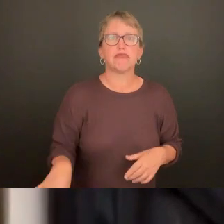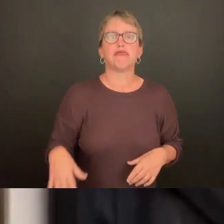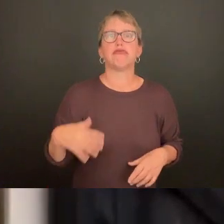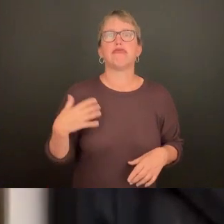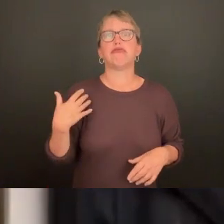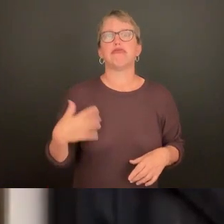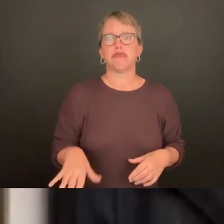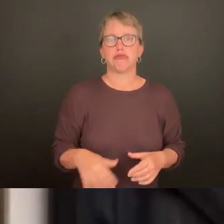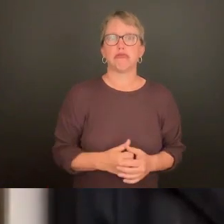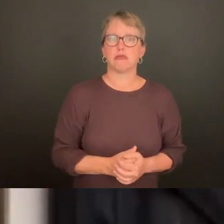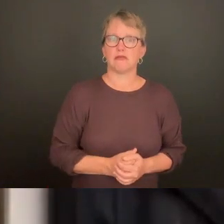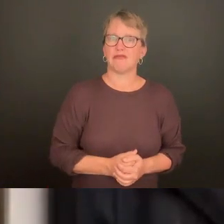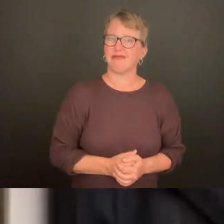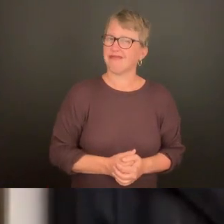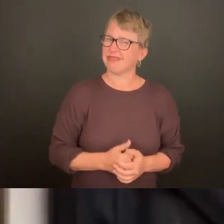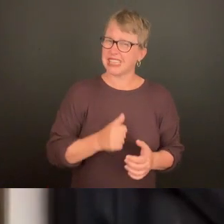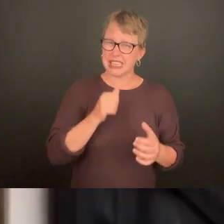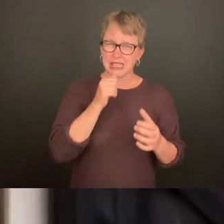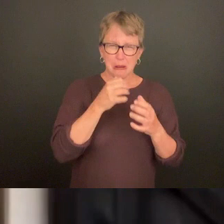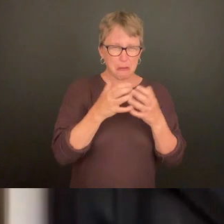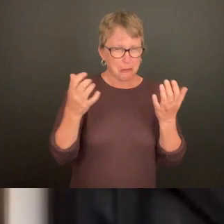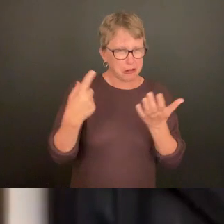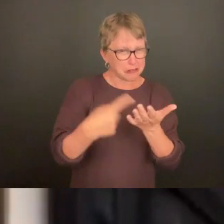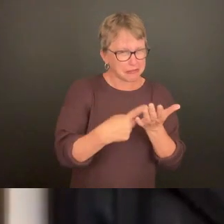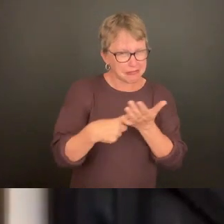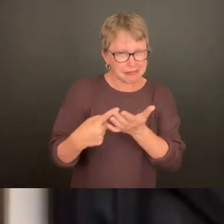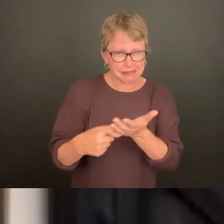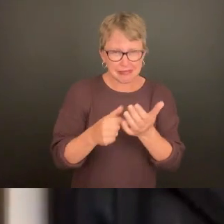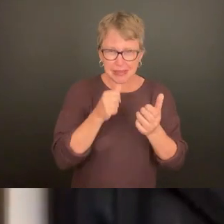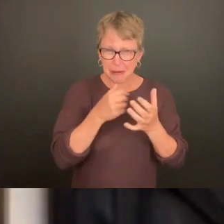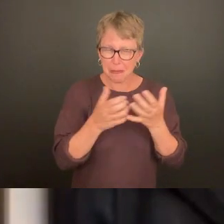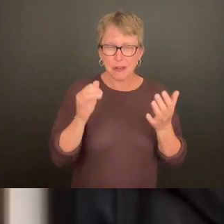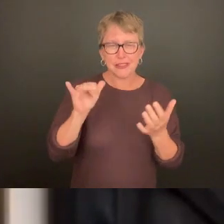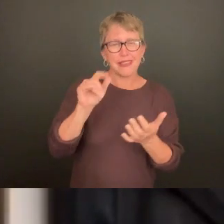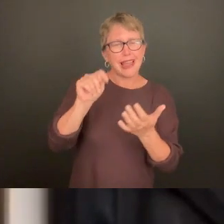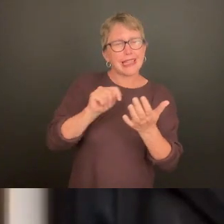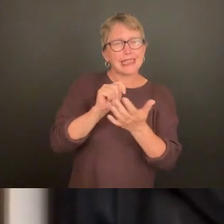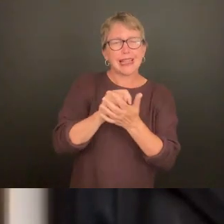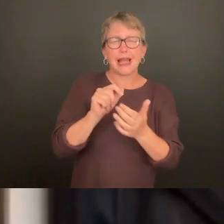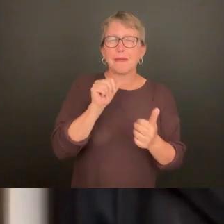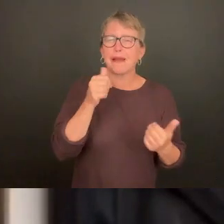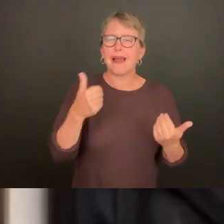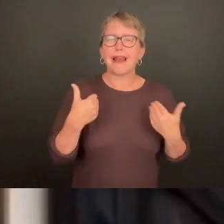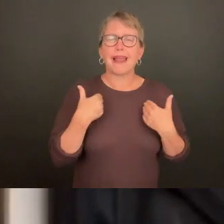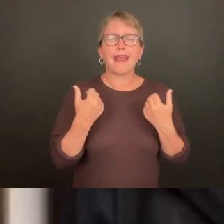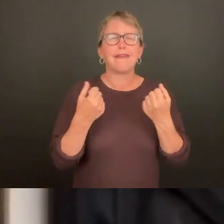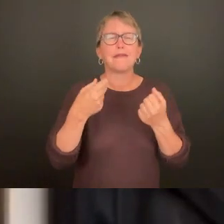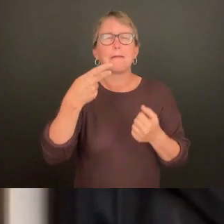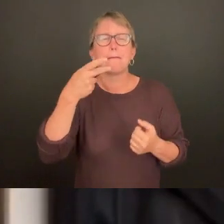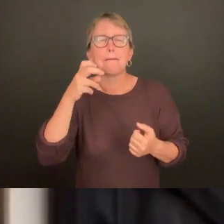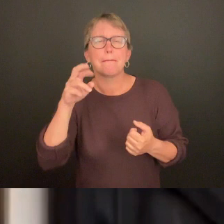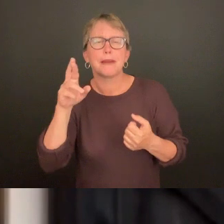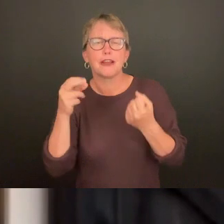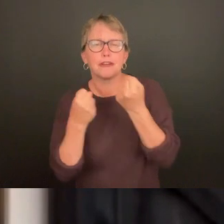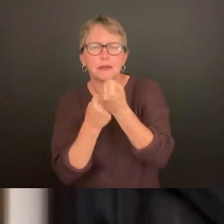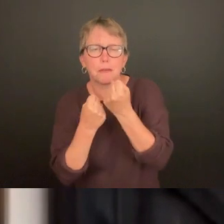was discussion at the end, of course, with us, all of us individuals with spinal cord injury. And